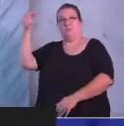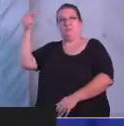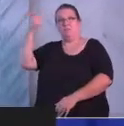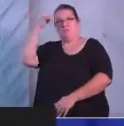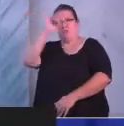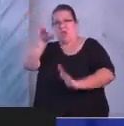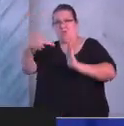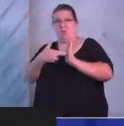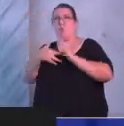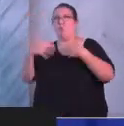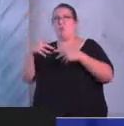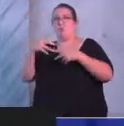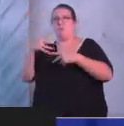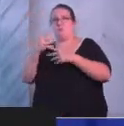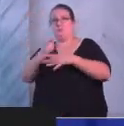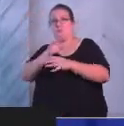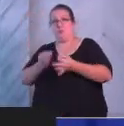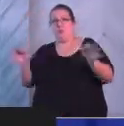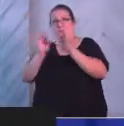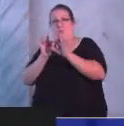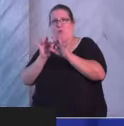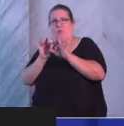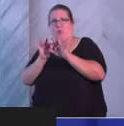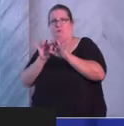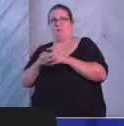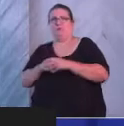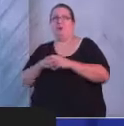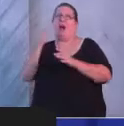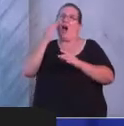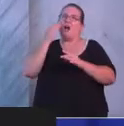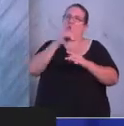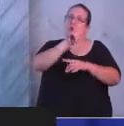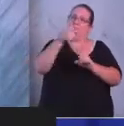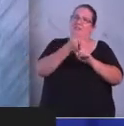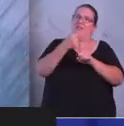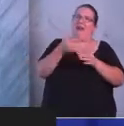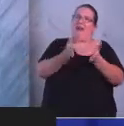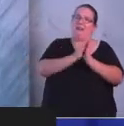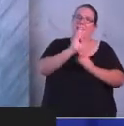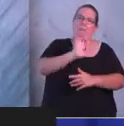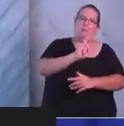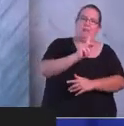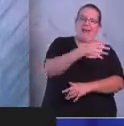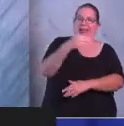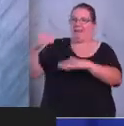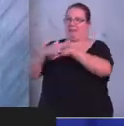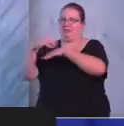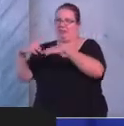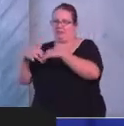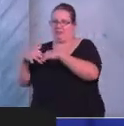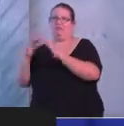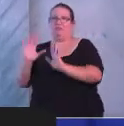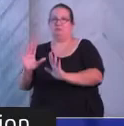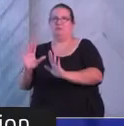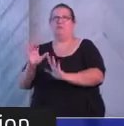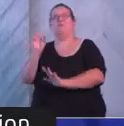role to play here. I realize that the question asked about Black and Indigenous, and I realize that yes, in a lot